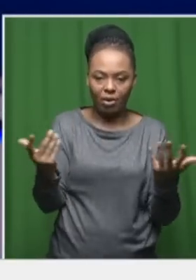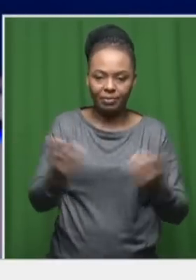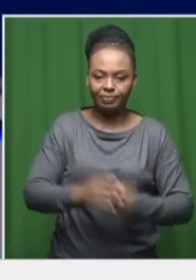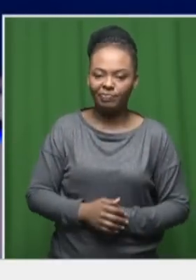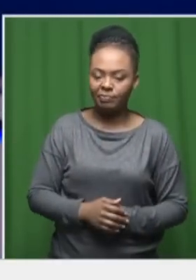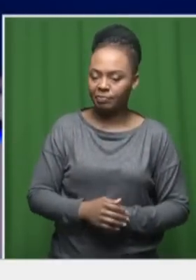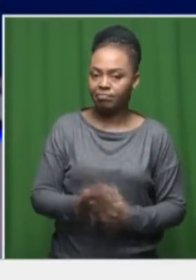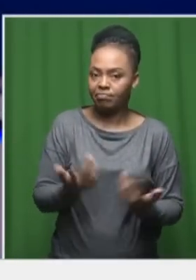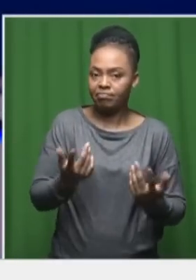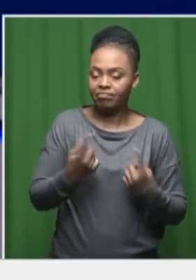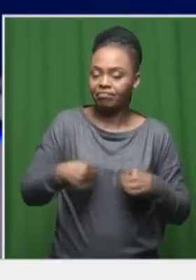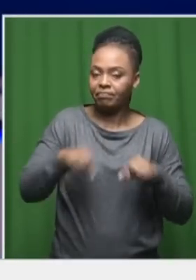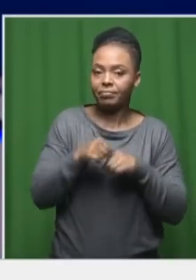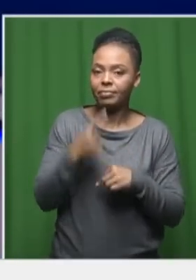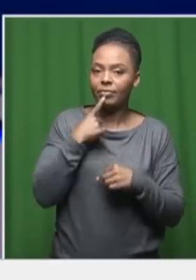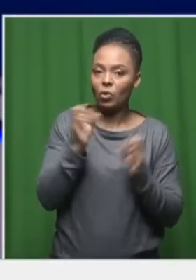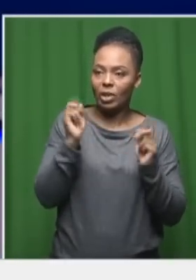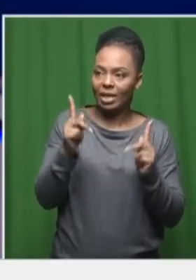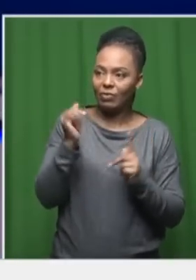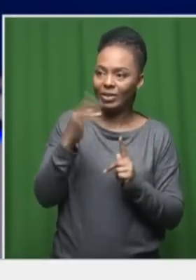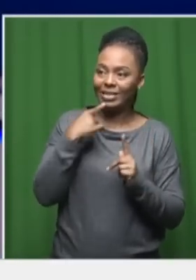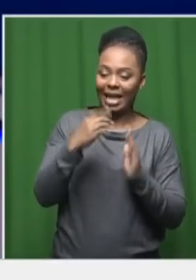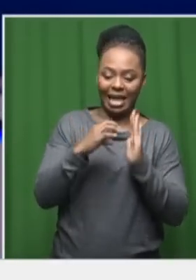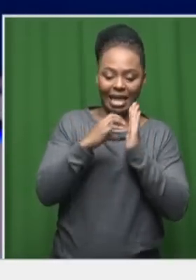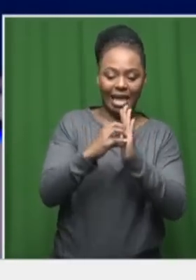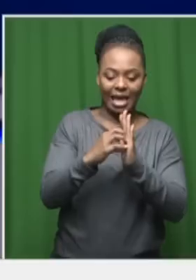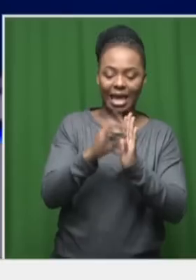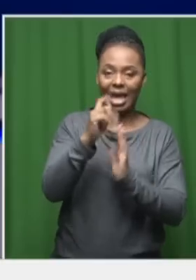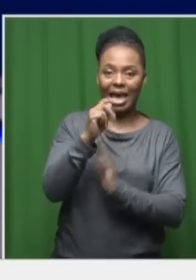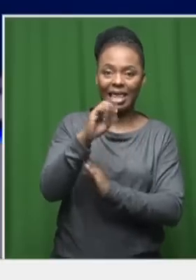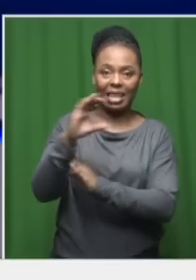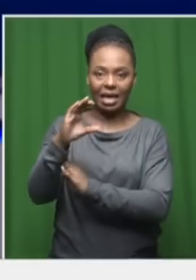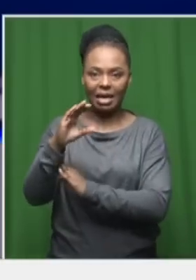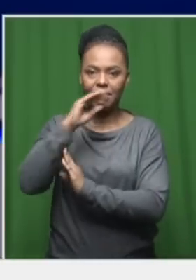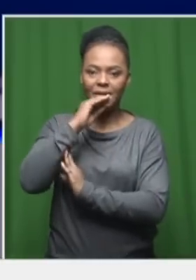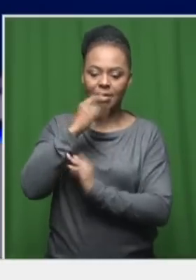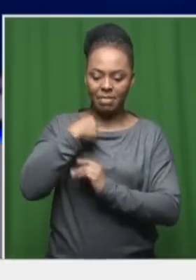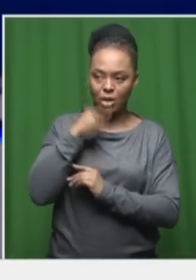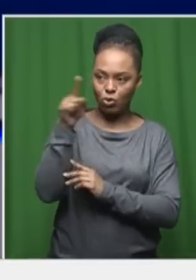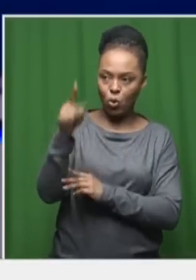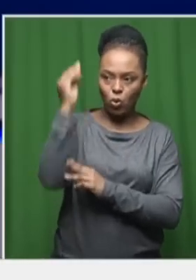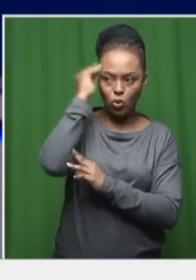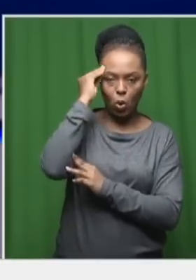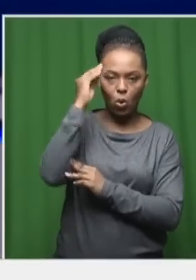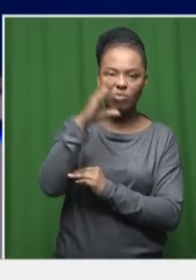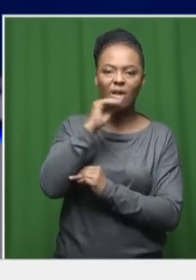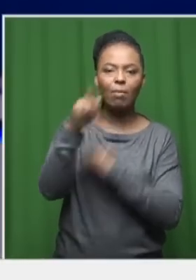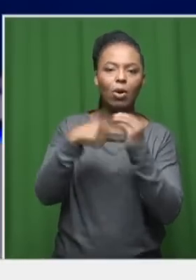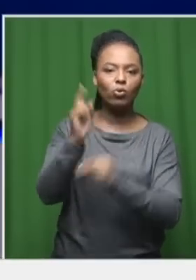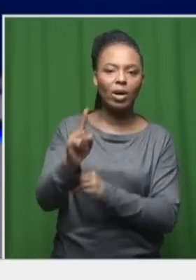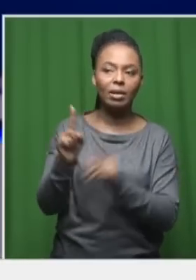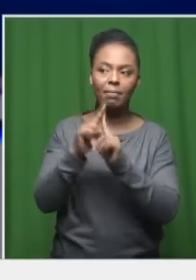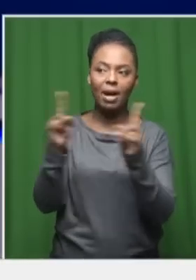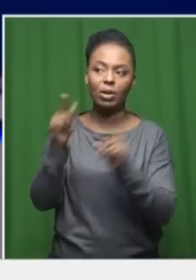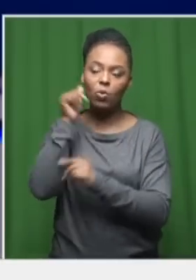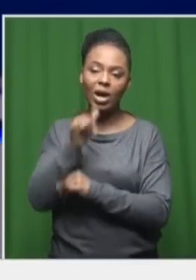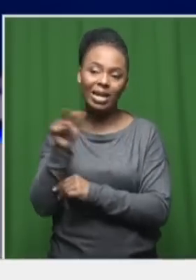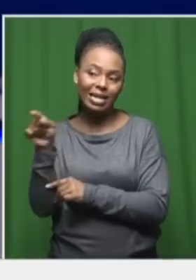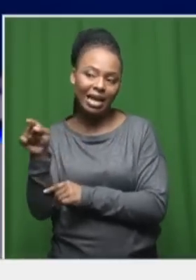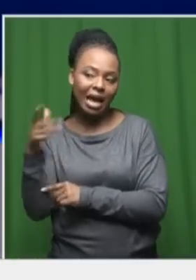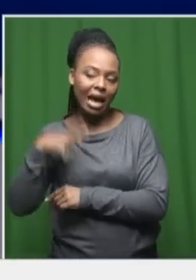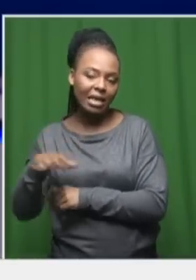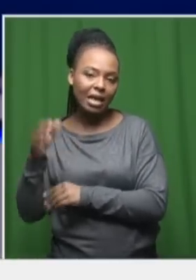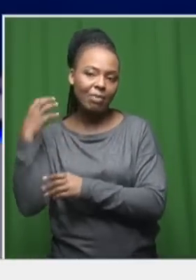parade to say, look, when you say these terms ethics, there's always an assumption that you and I know what we're speaking about. But when you actually speak to people in South Africa, we actually don't have